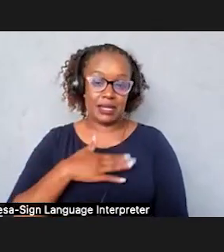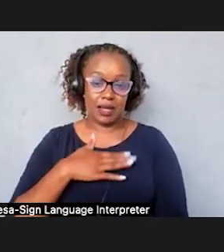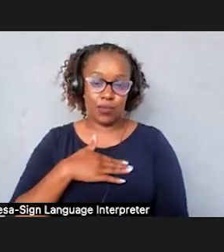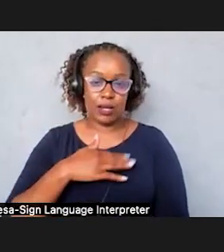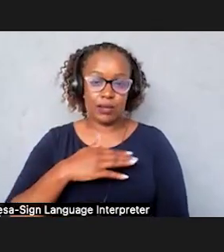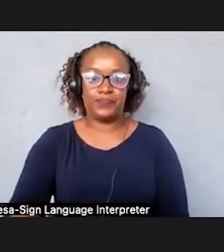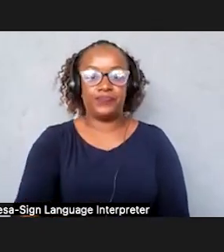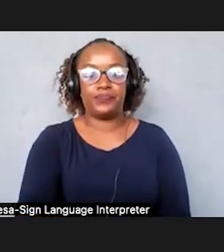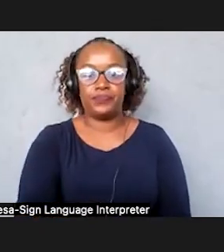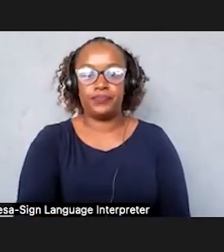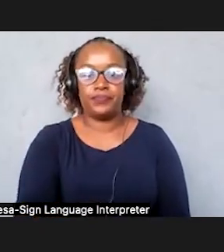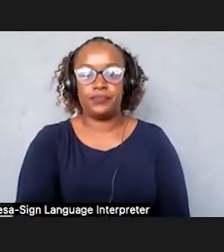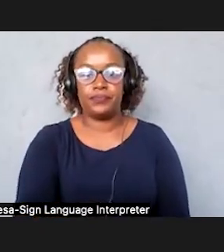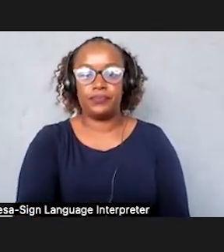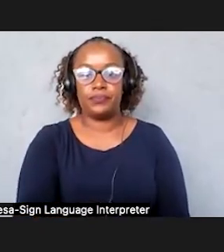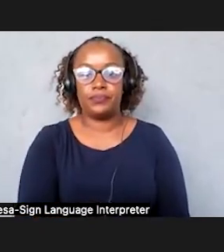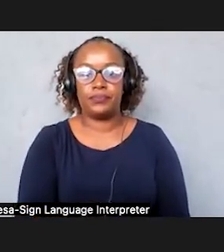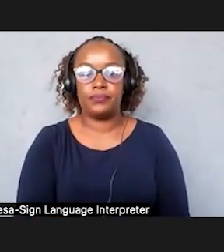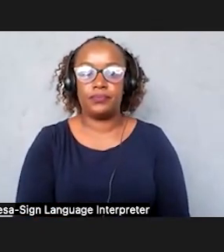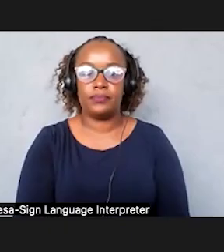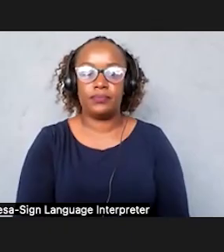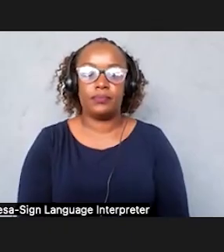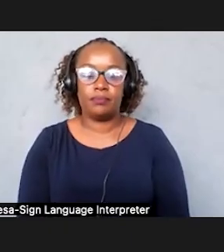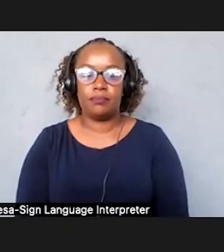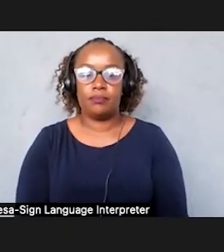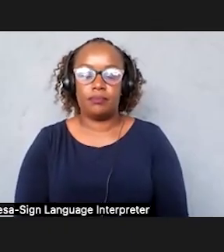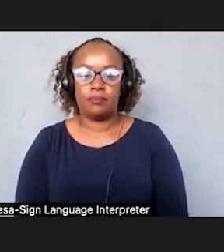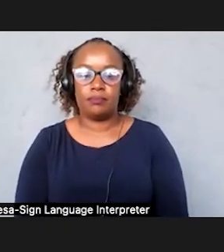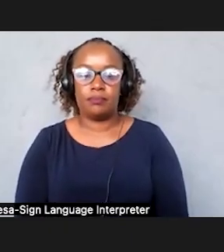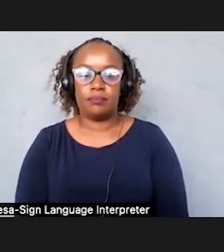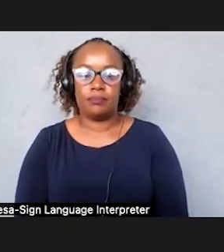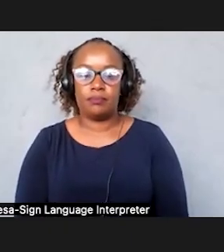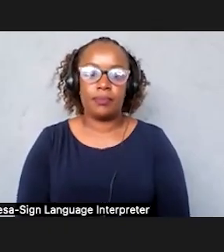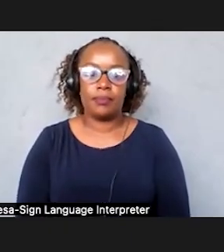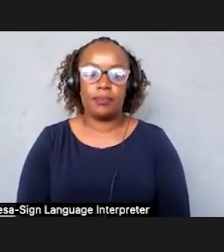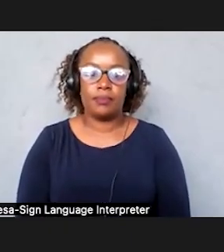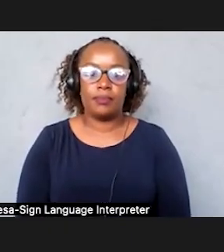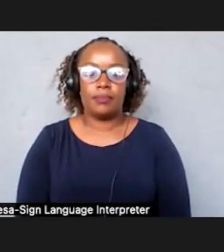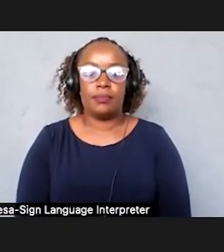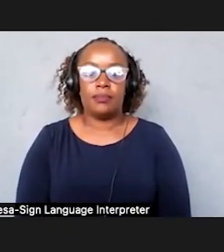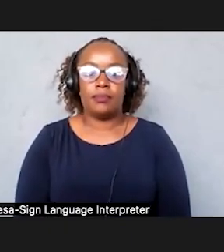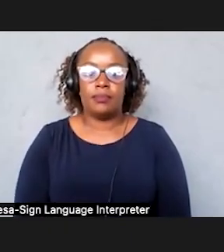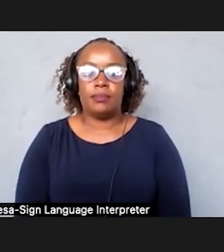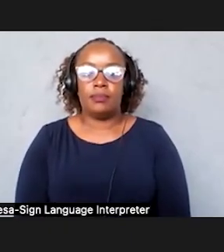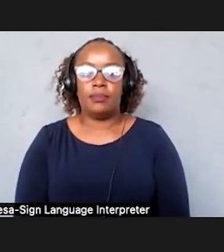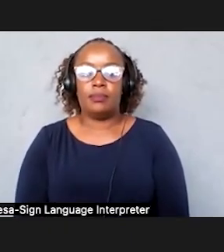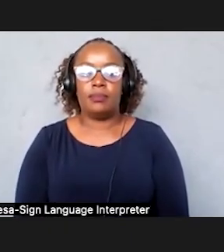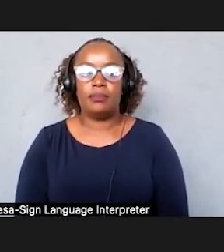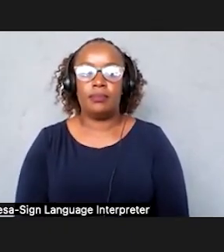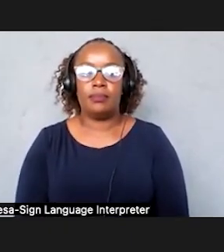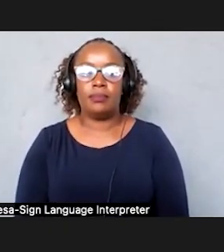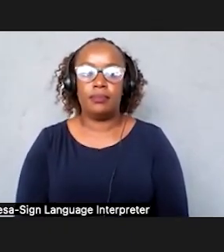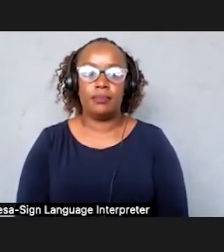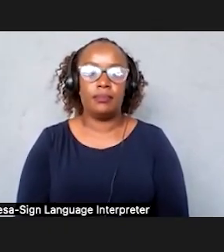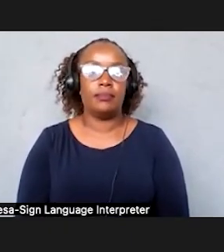Awesome, awesome. Thank you so much, Malet. I think there's a lot to learn from this opportunity there